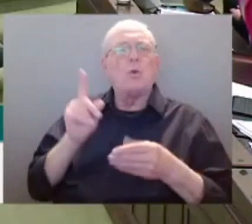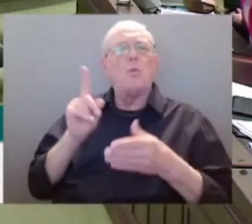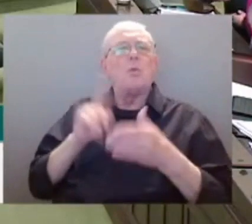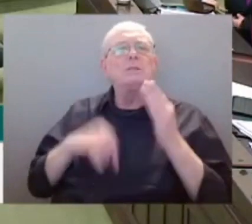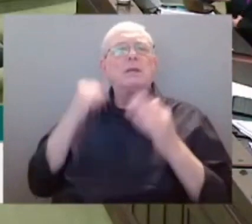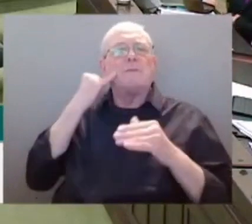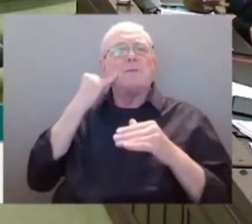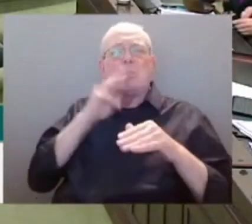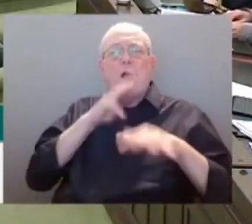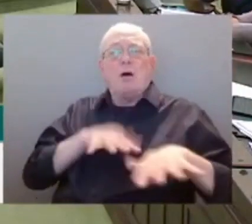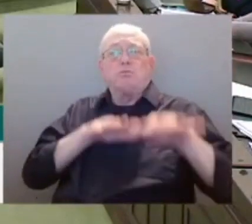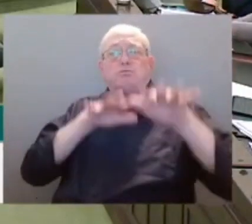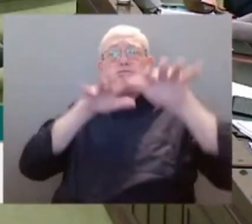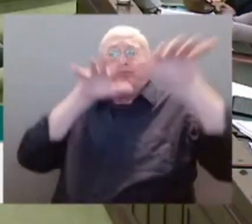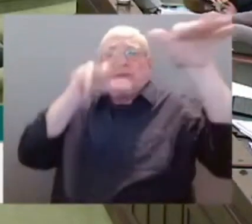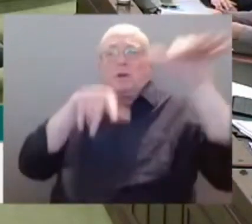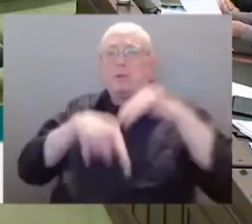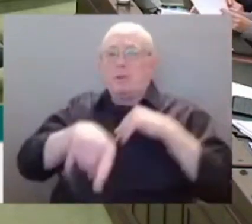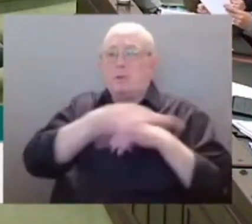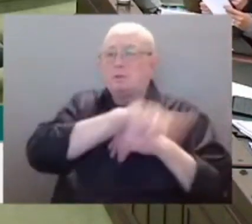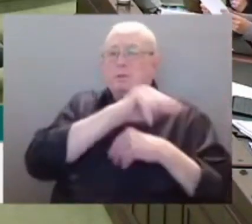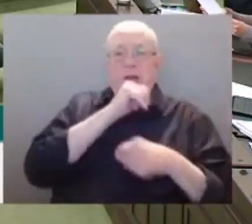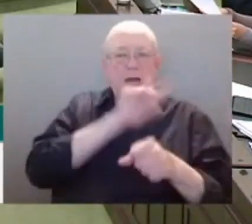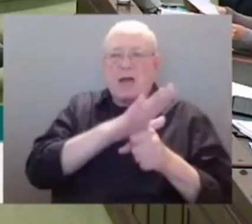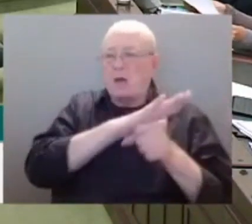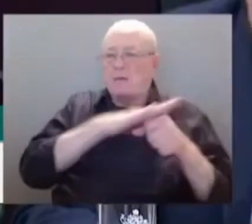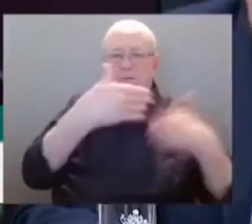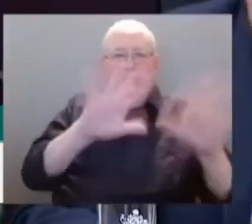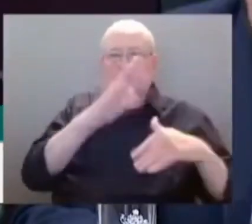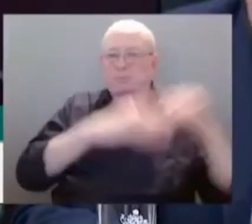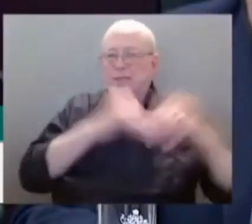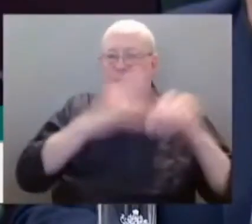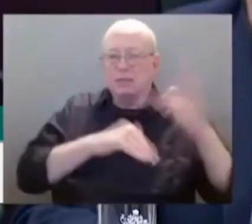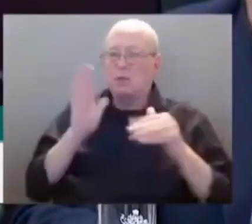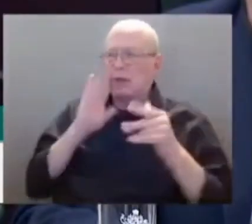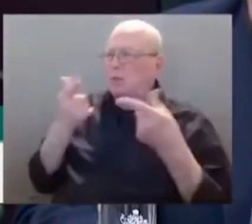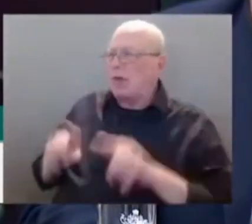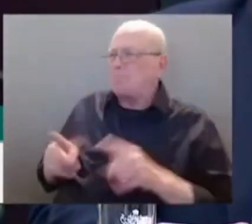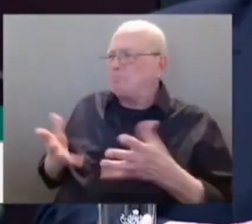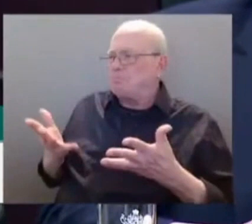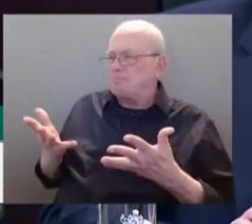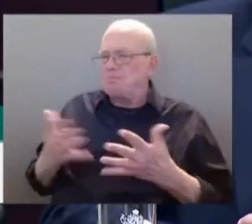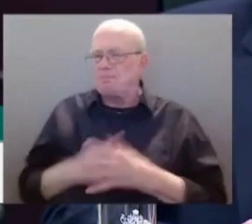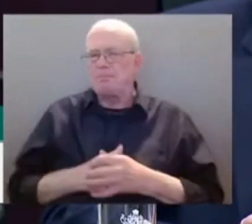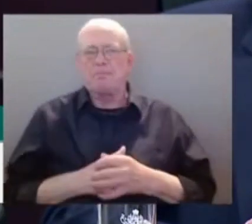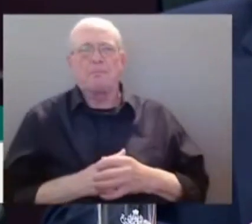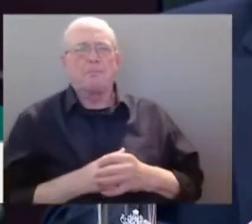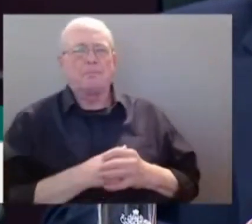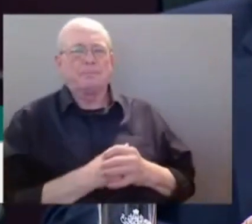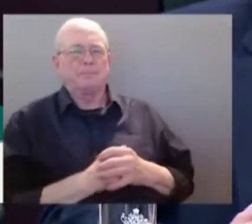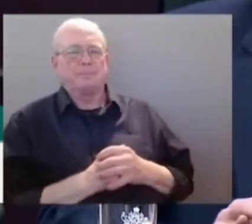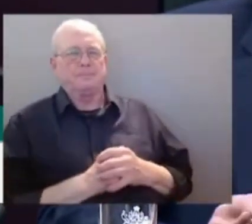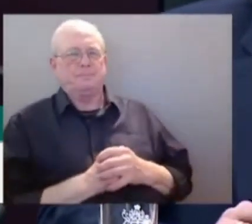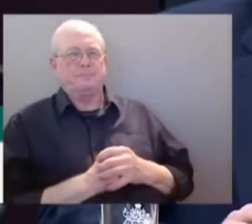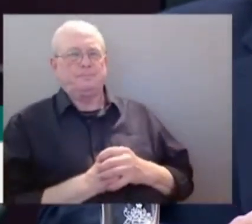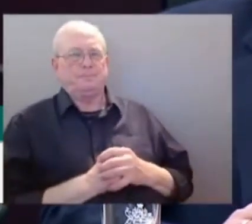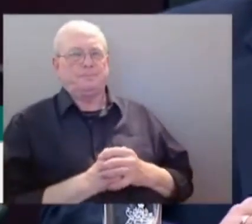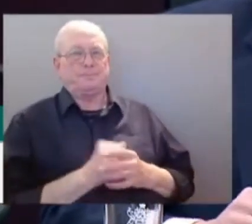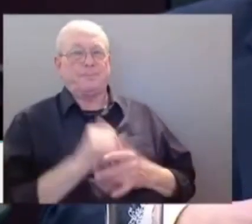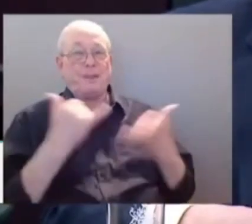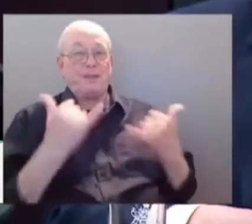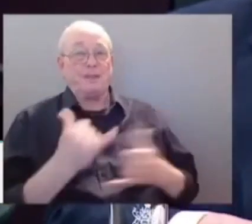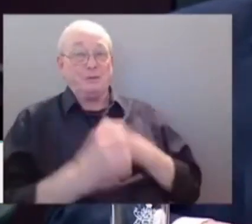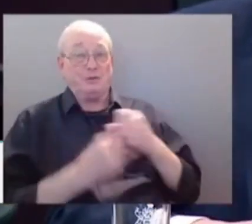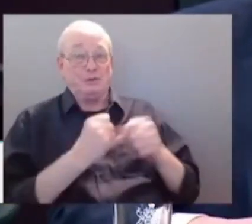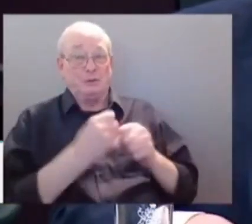The Honourable the Minister of Environment and Protected Area. Mr. Speaker, in this year's budget 2024, we are making